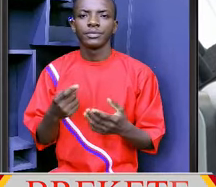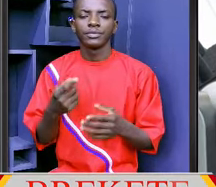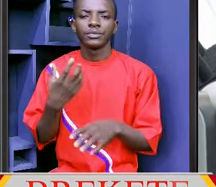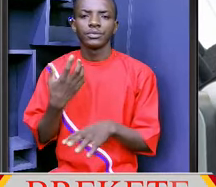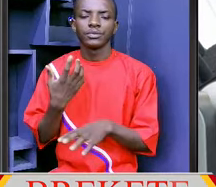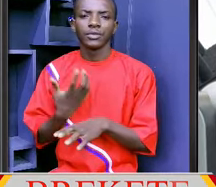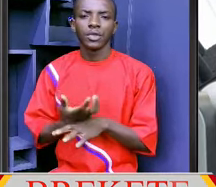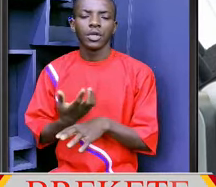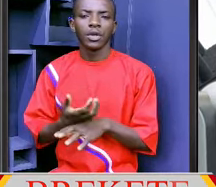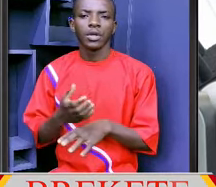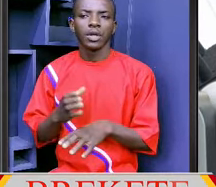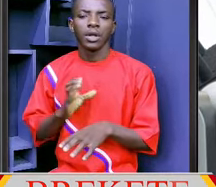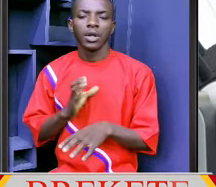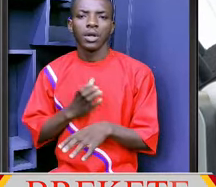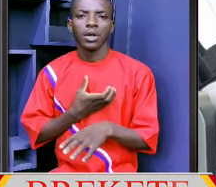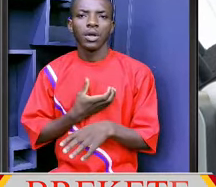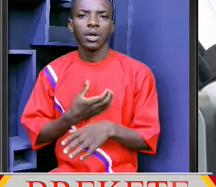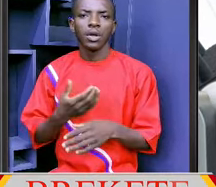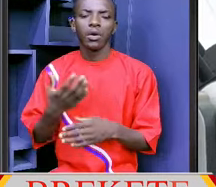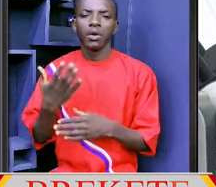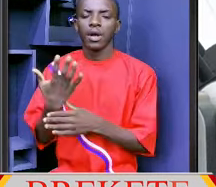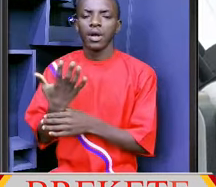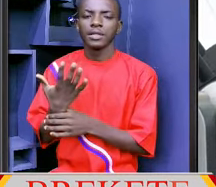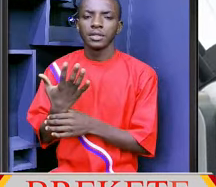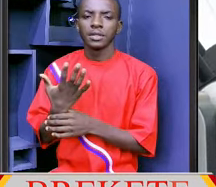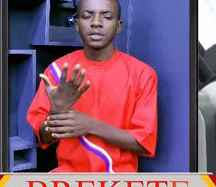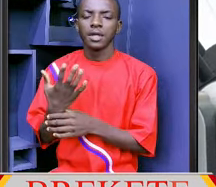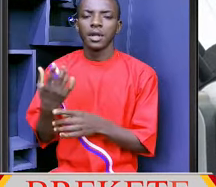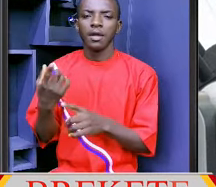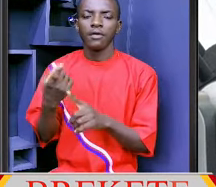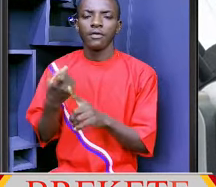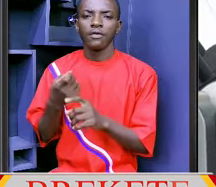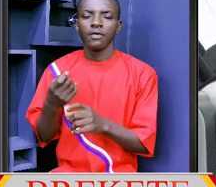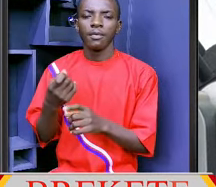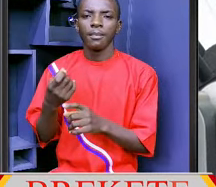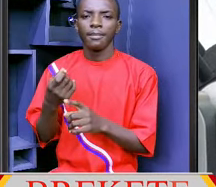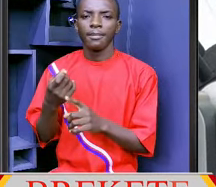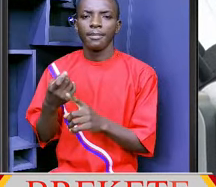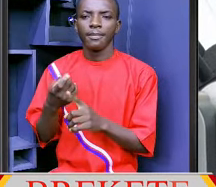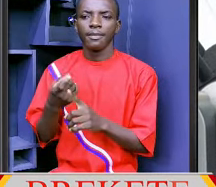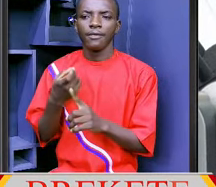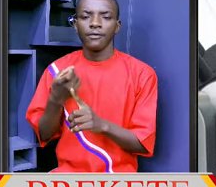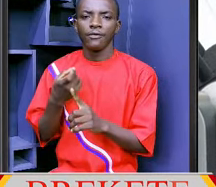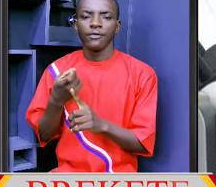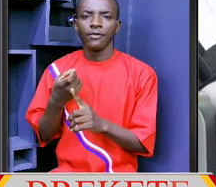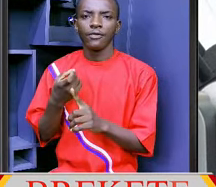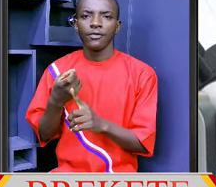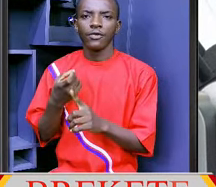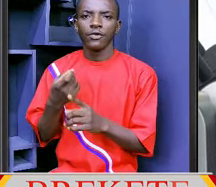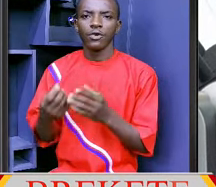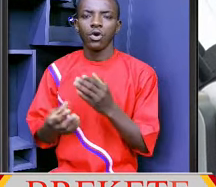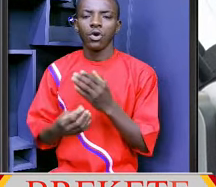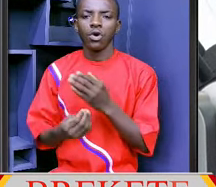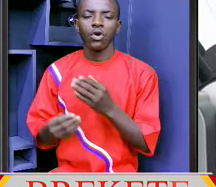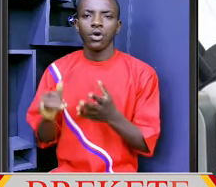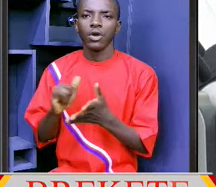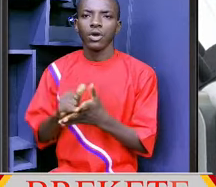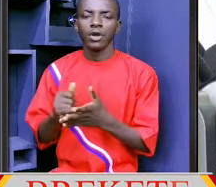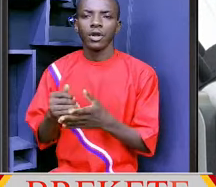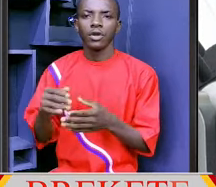licking our hands from this the oil that